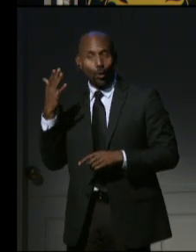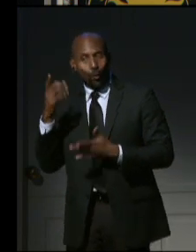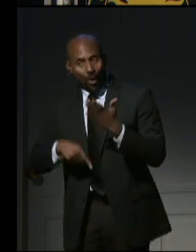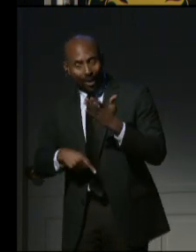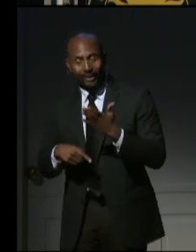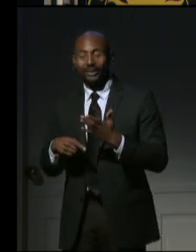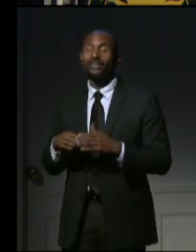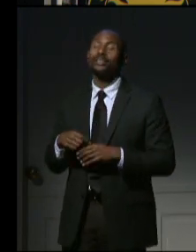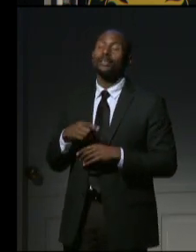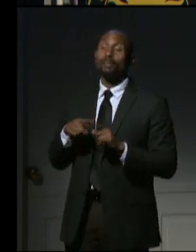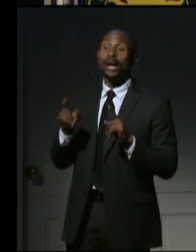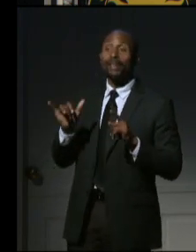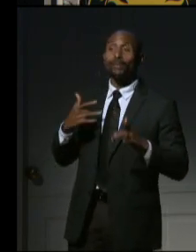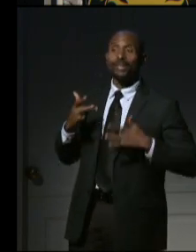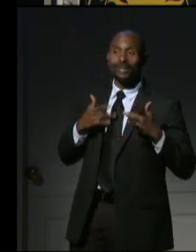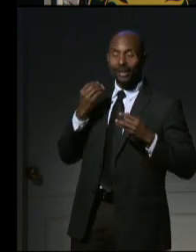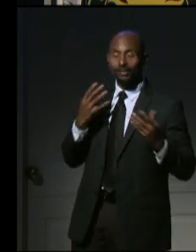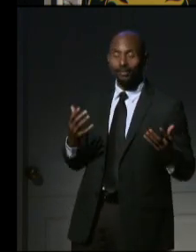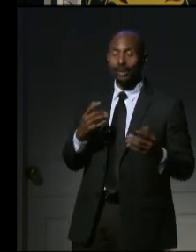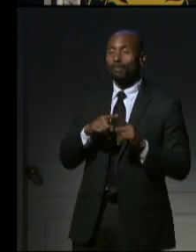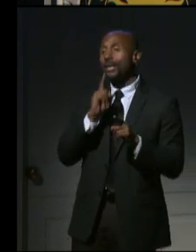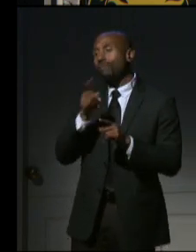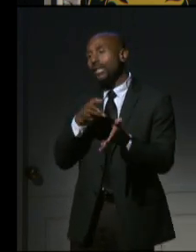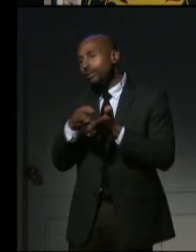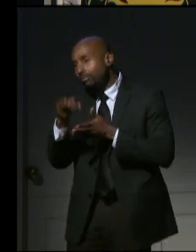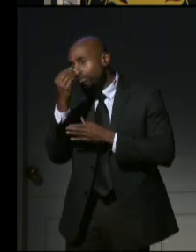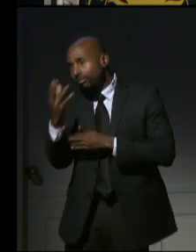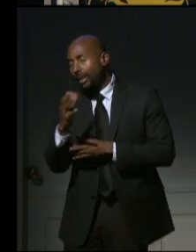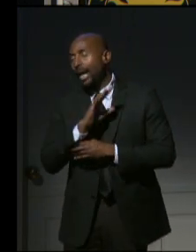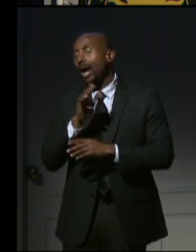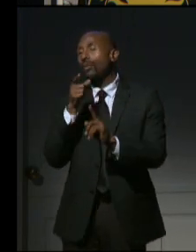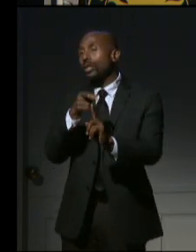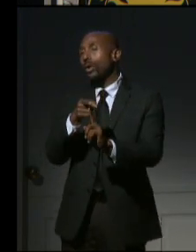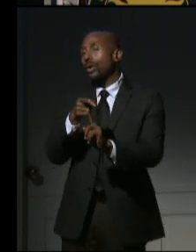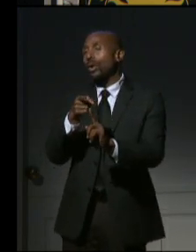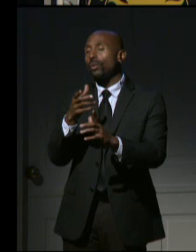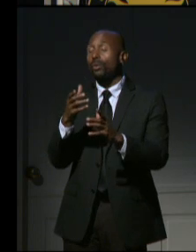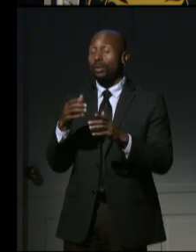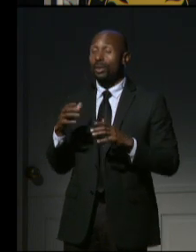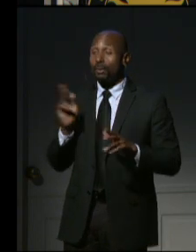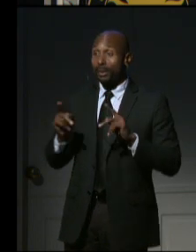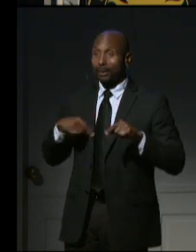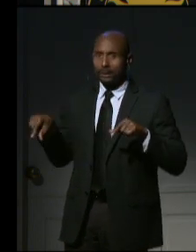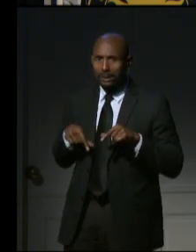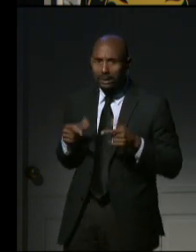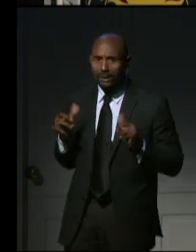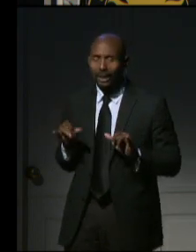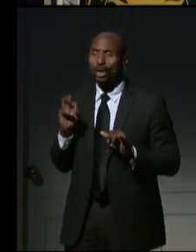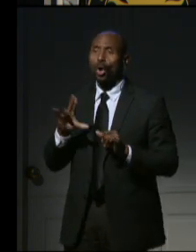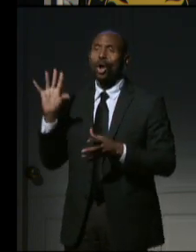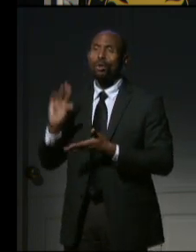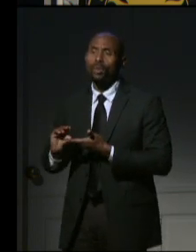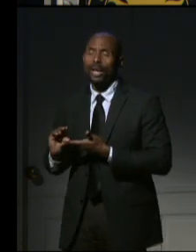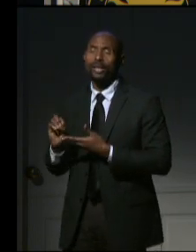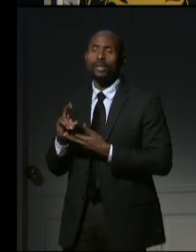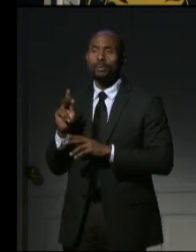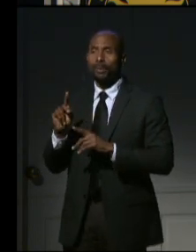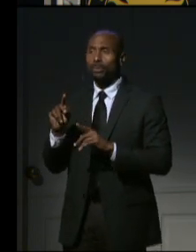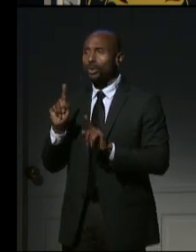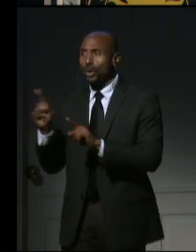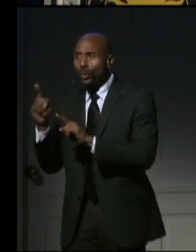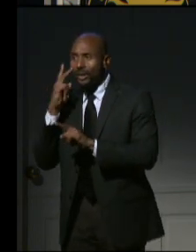exciting. But the truth was our main goal was the intimidation gone? Were people going to the galleries and looking at art? We still didn't